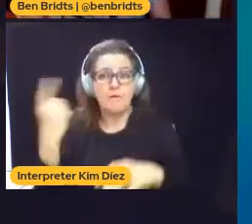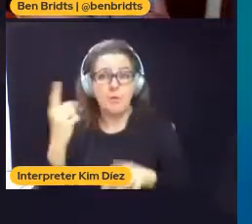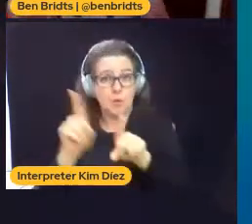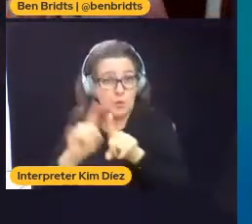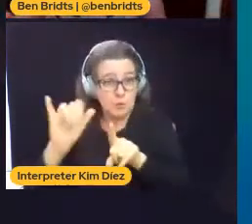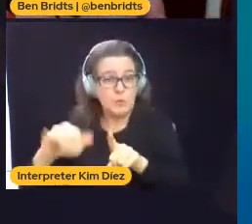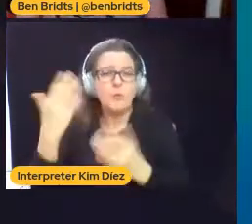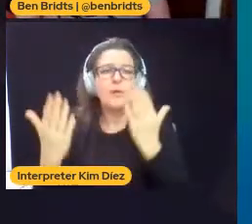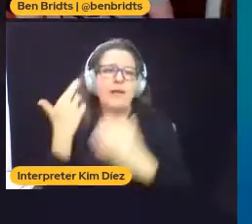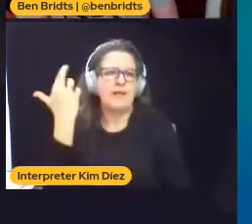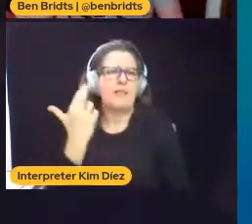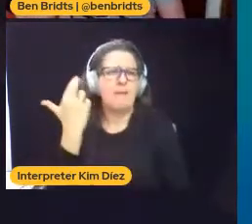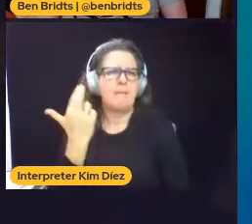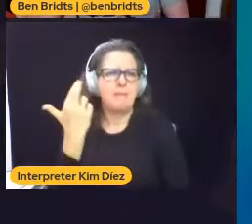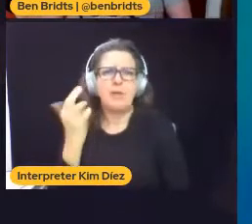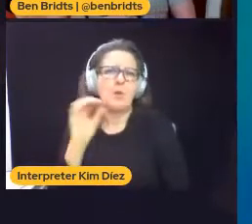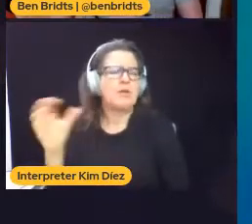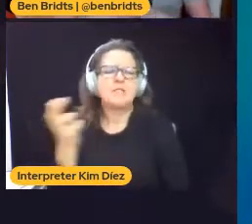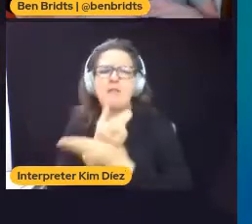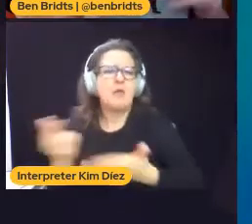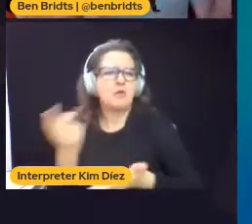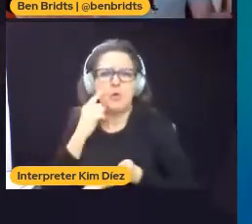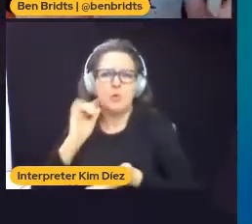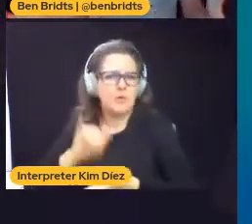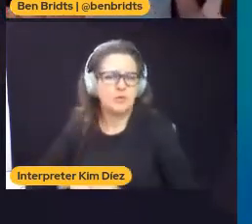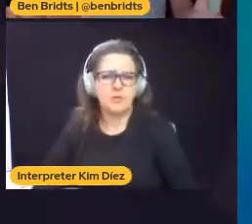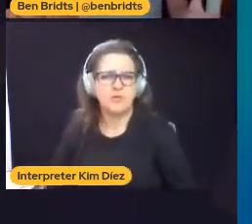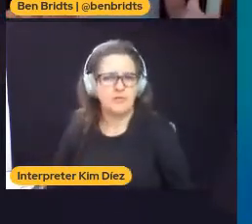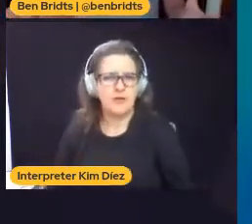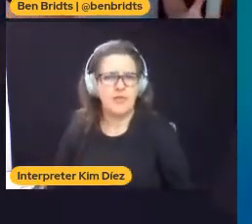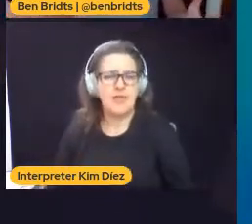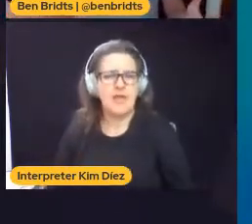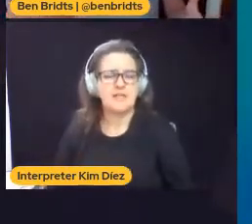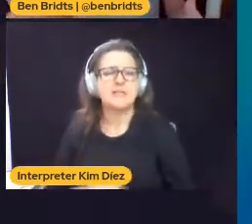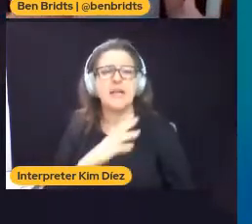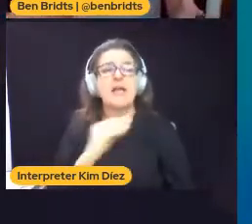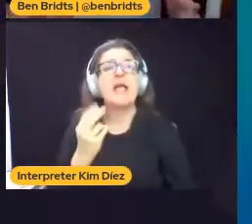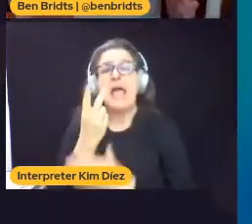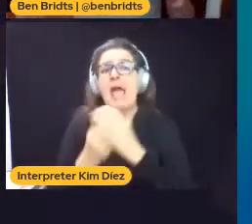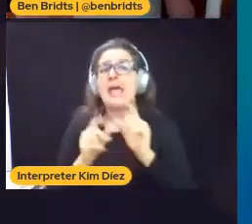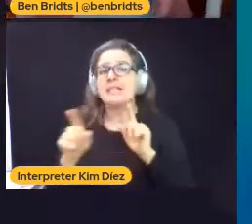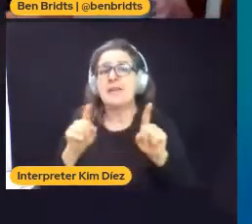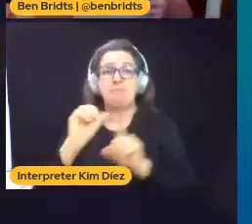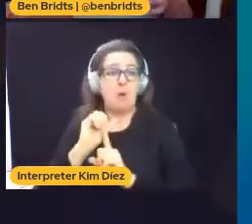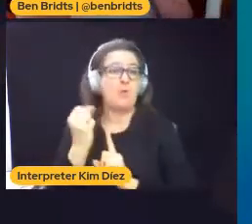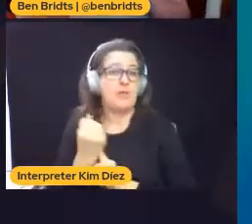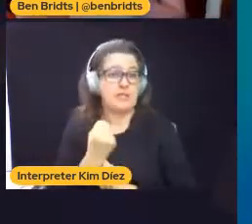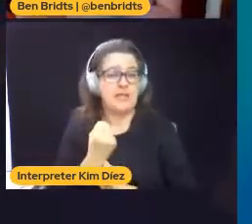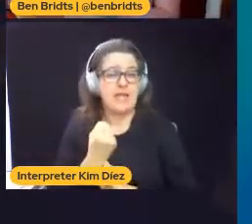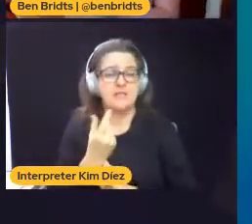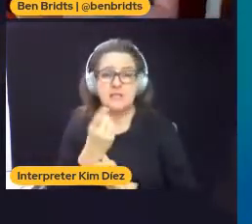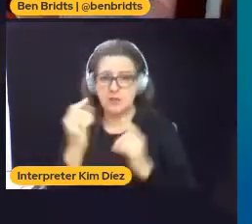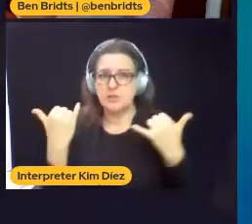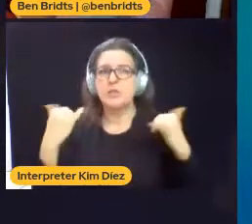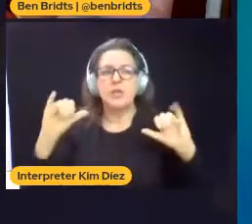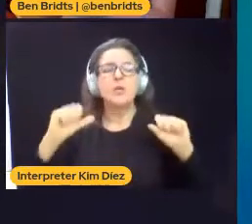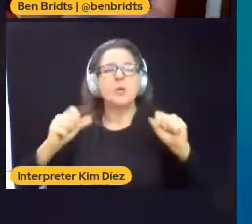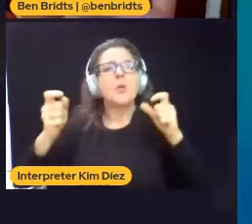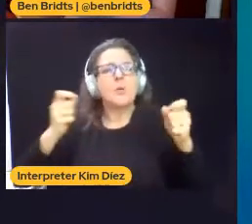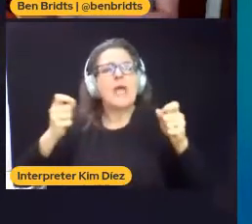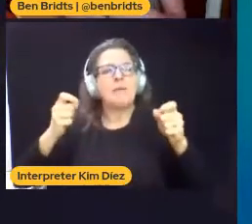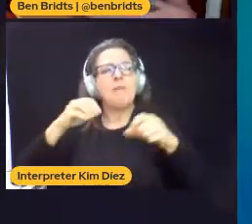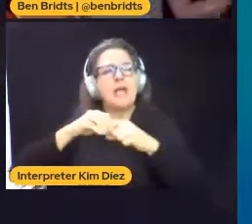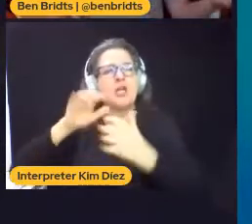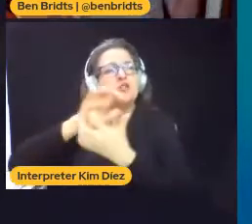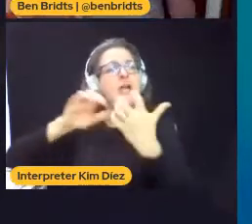be a reason that there's no resource for that. And in both those cases, you can still manage those inside your